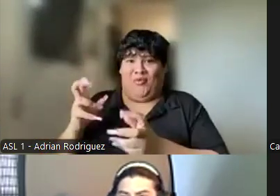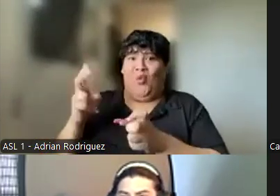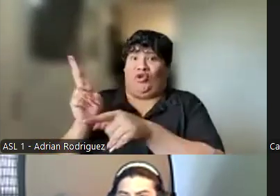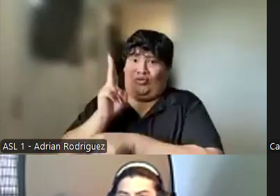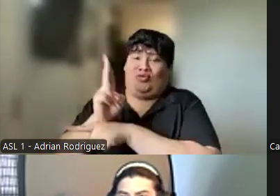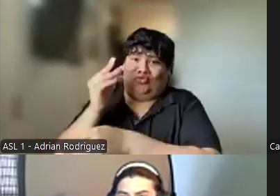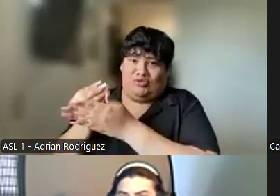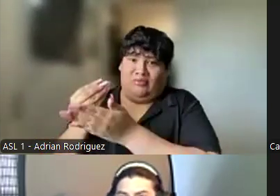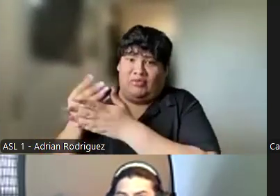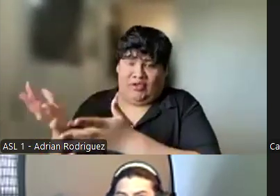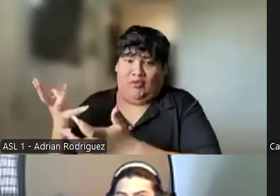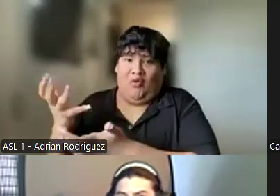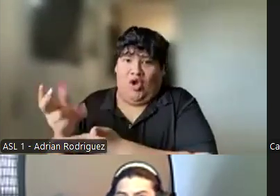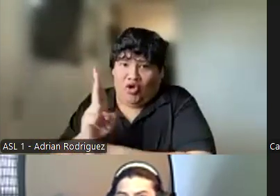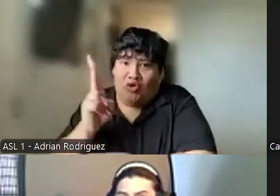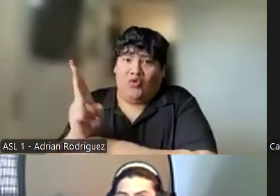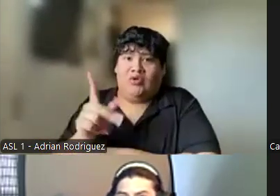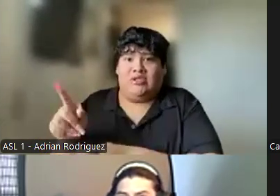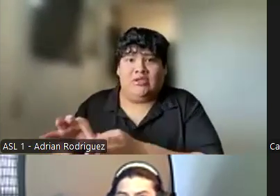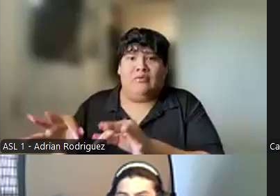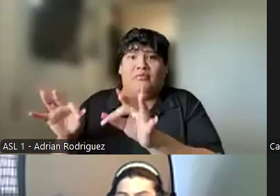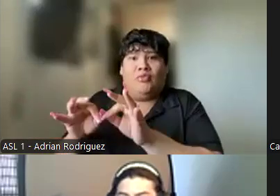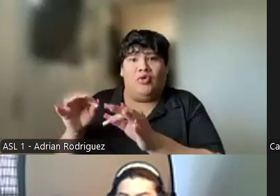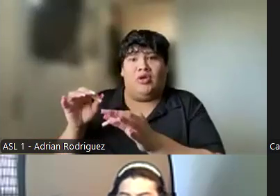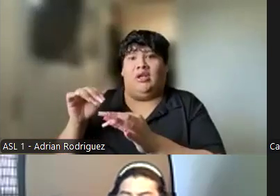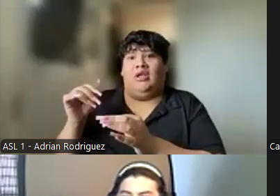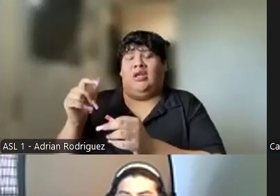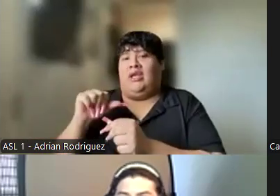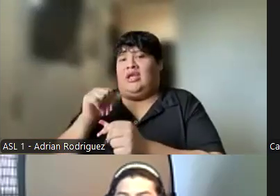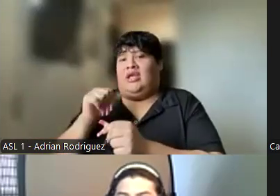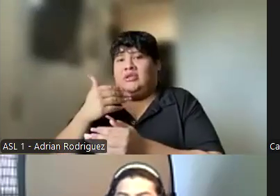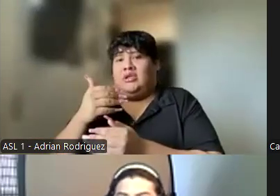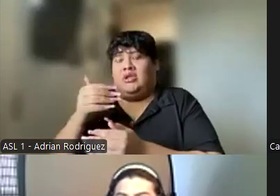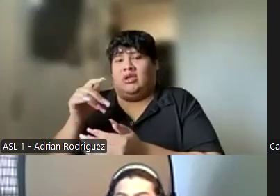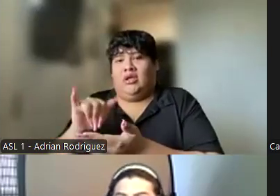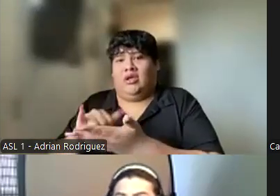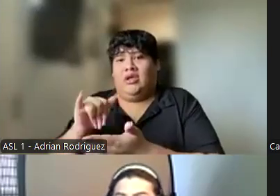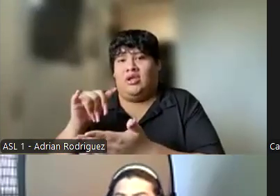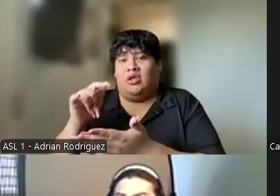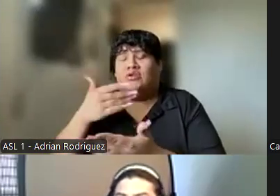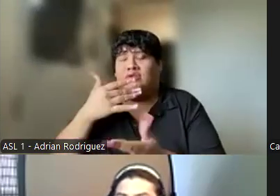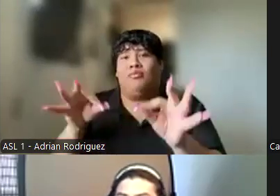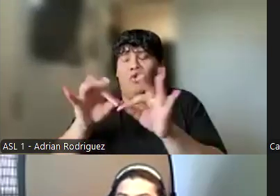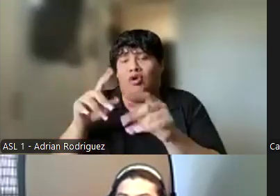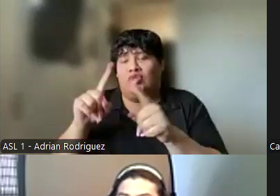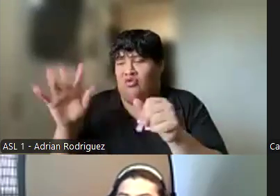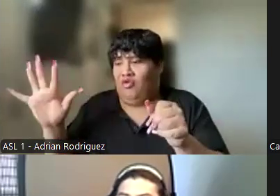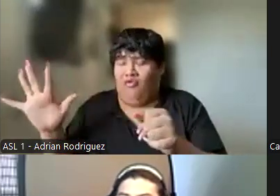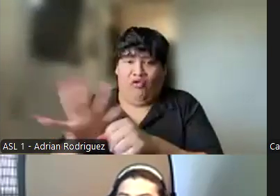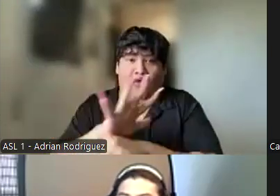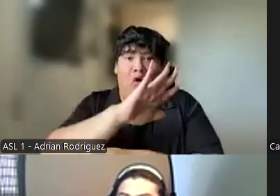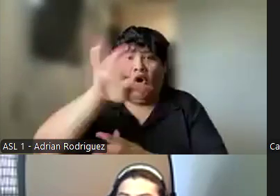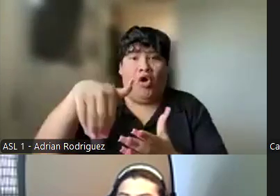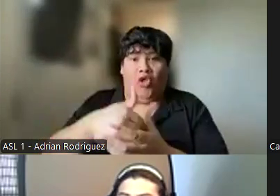Heather, it is insufficient to fill the hole that all of the changes